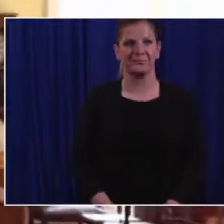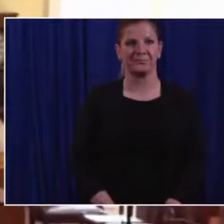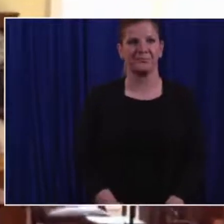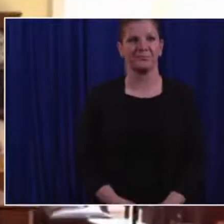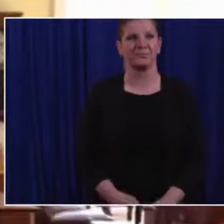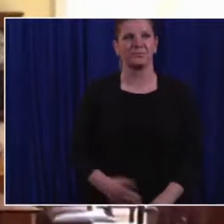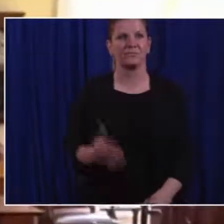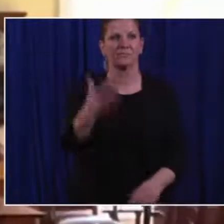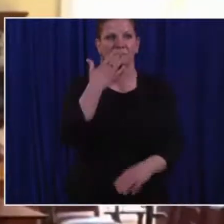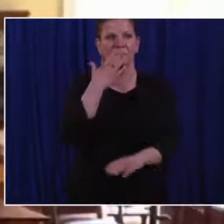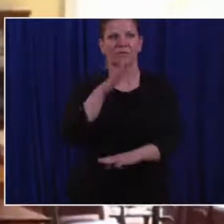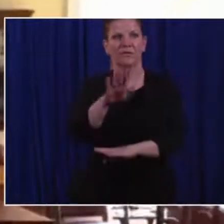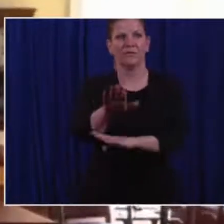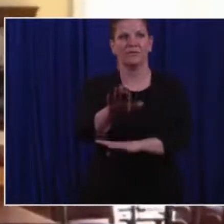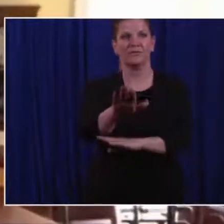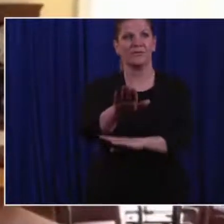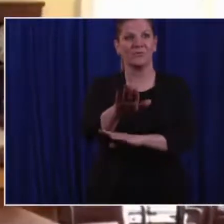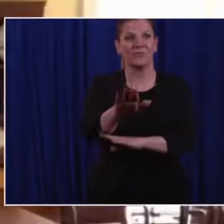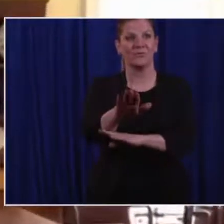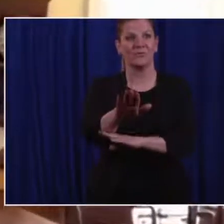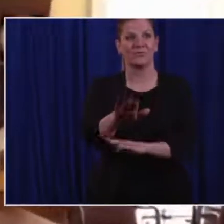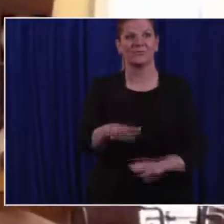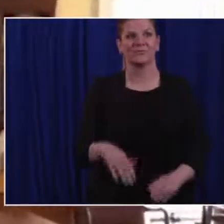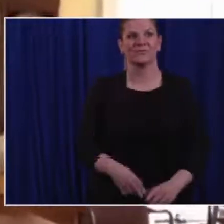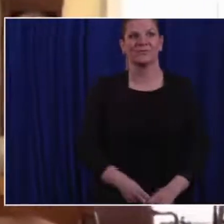Good afternoon, everyone.